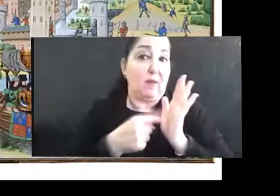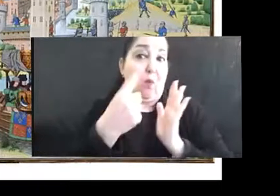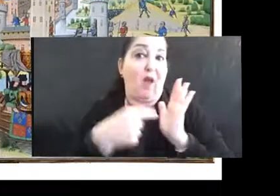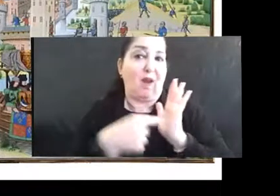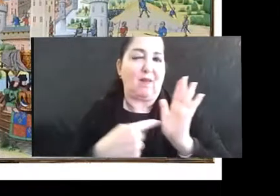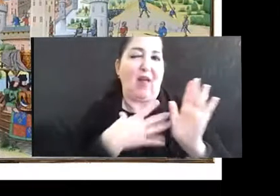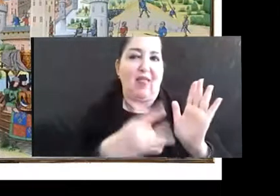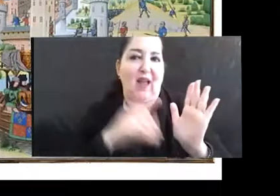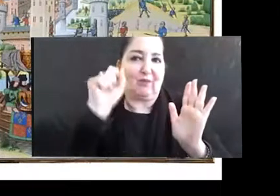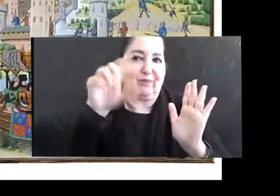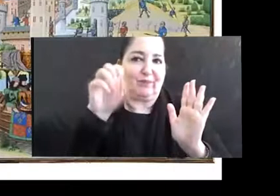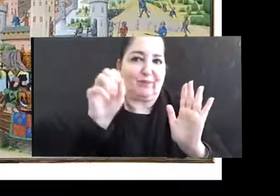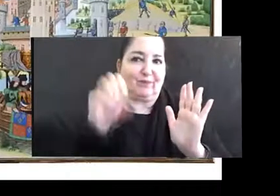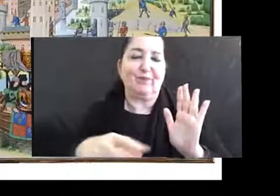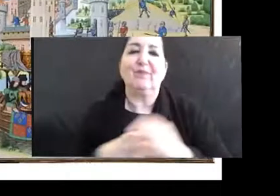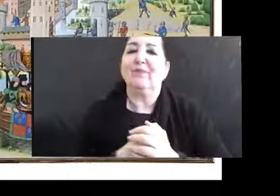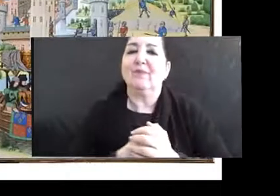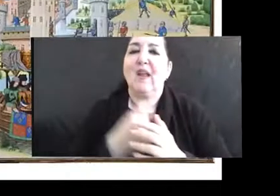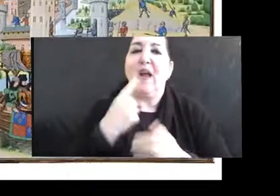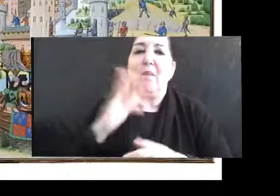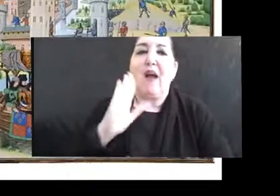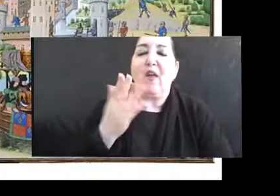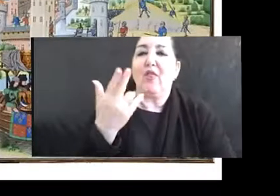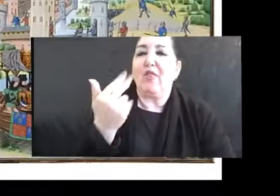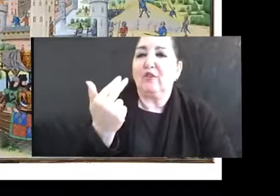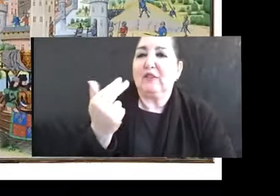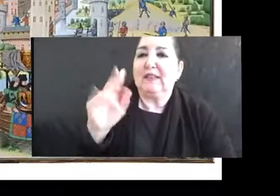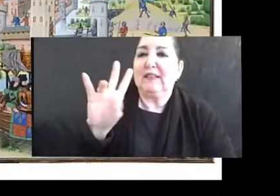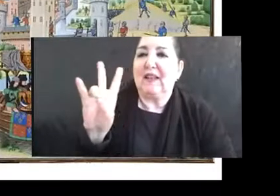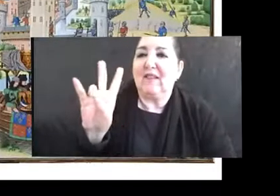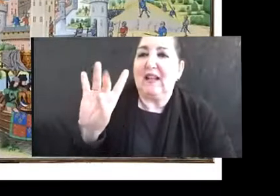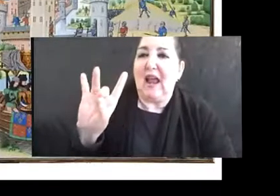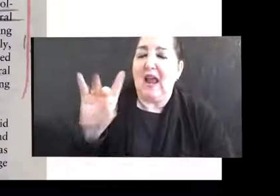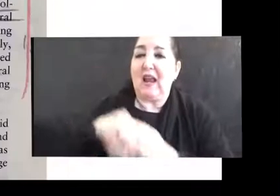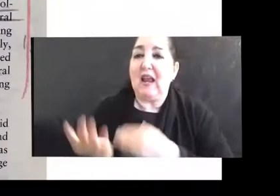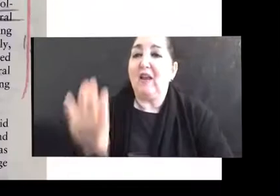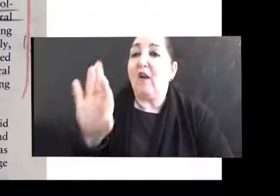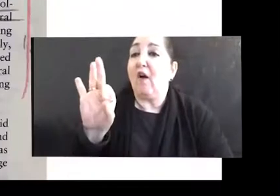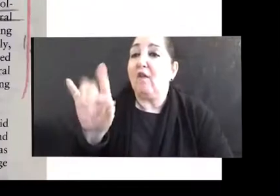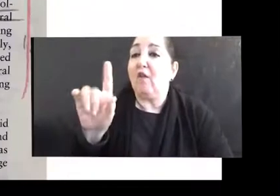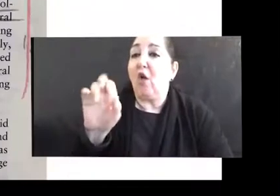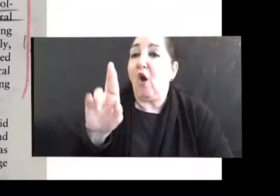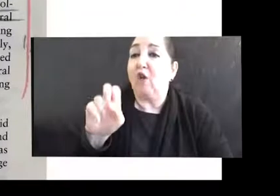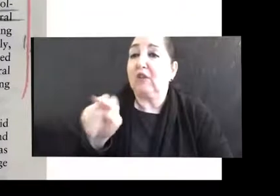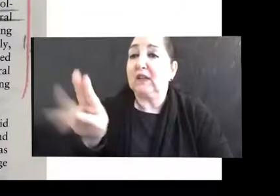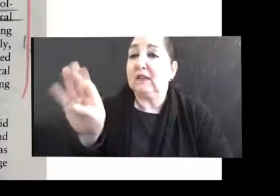one example I really do like to give is in 1378, in Florence.